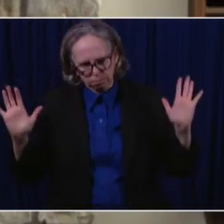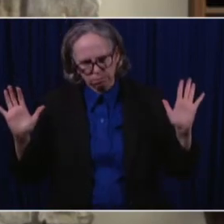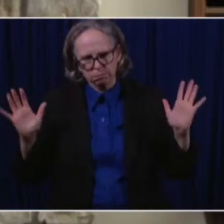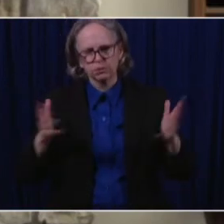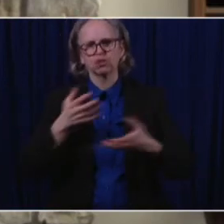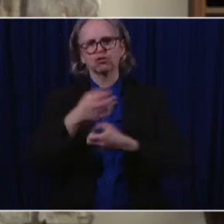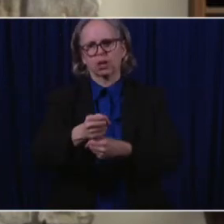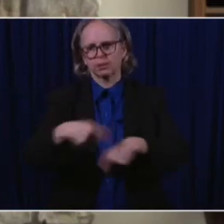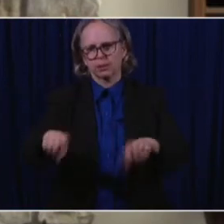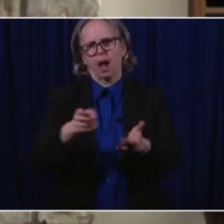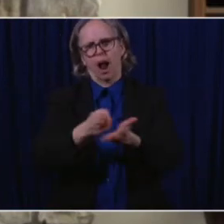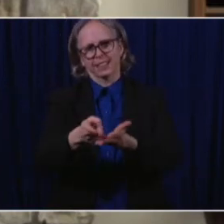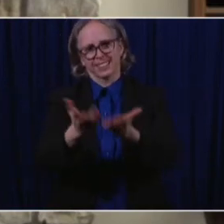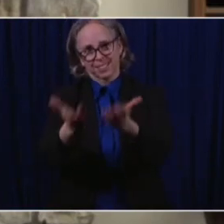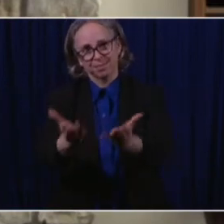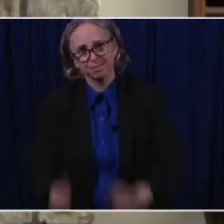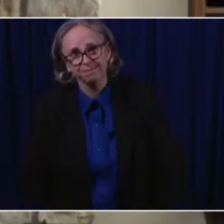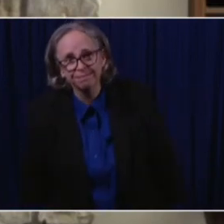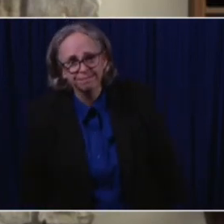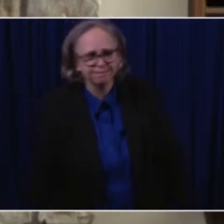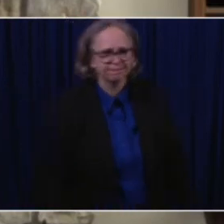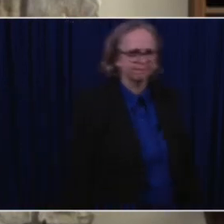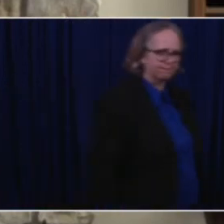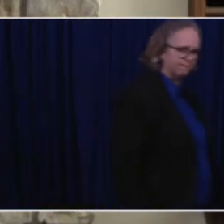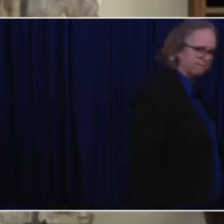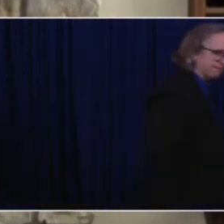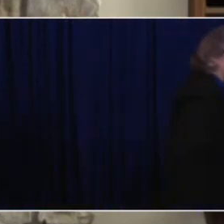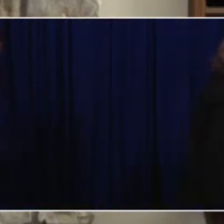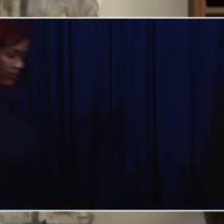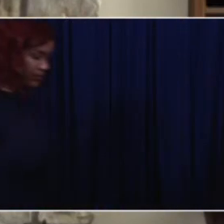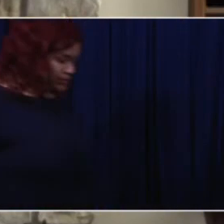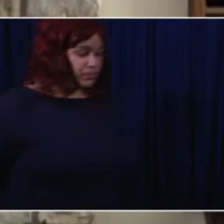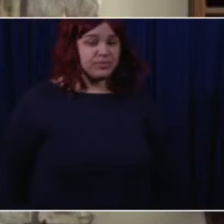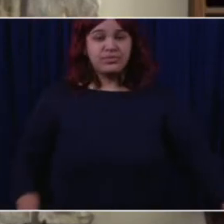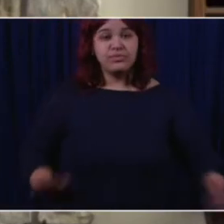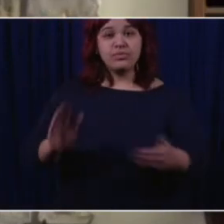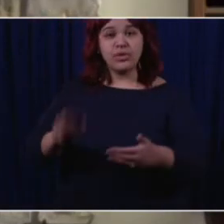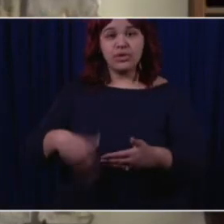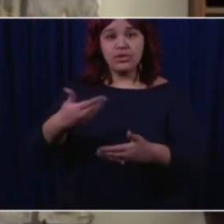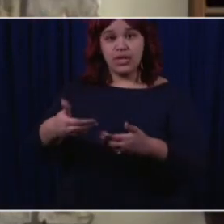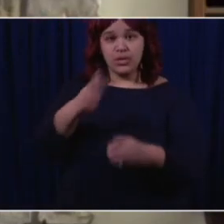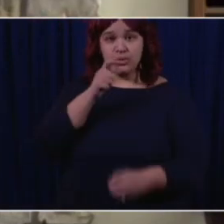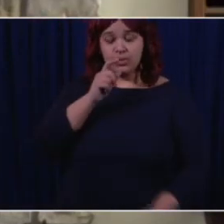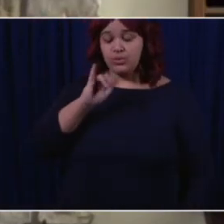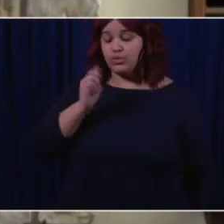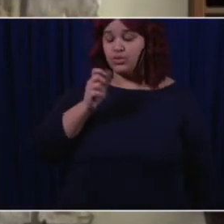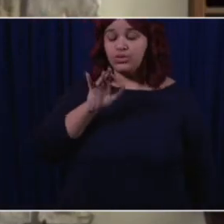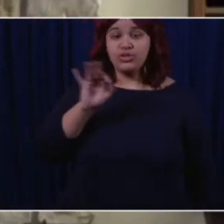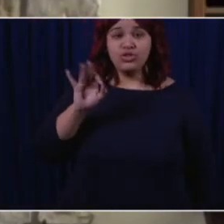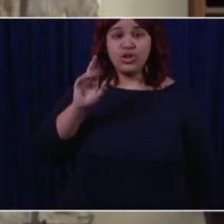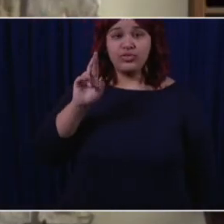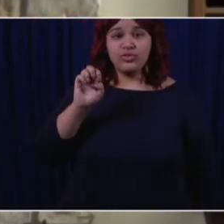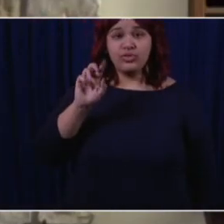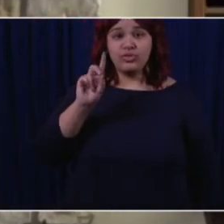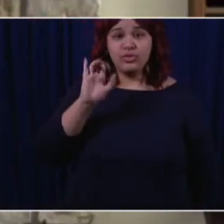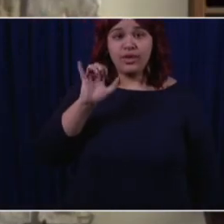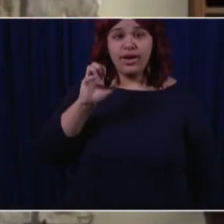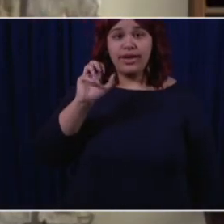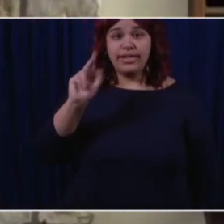Next question is from Jeff Reddick at WSYX in Columbus. Hey, Jeff. Good afternoon, Governor.